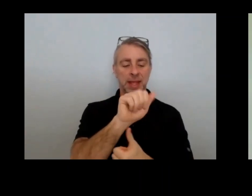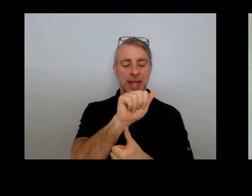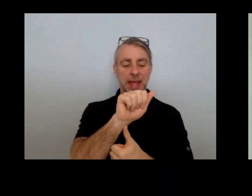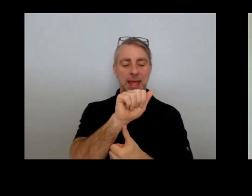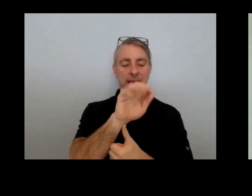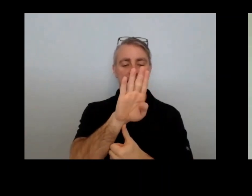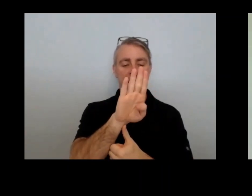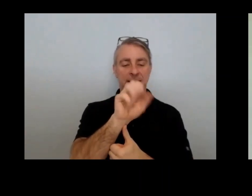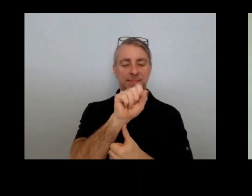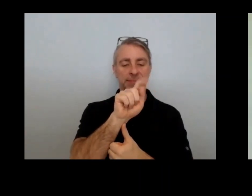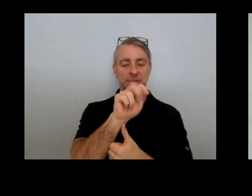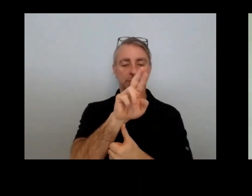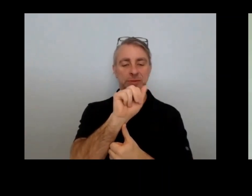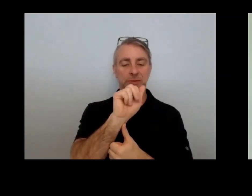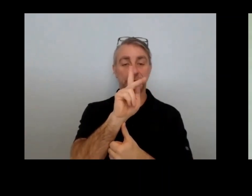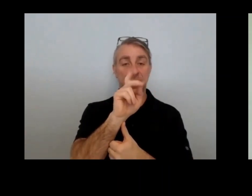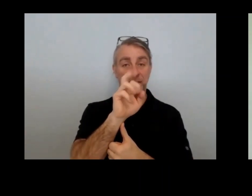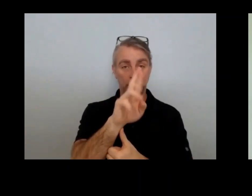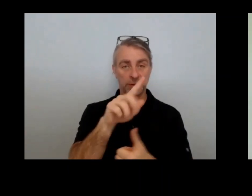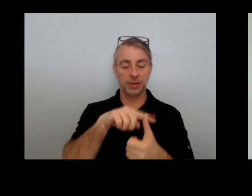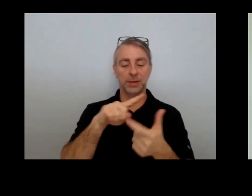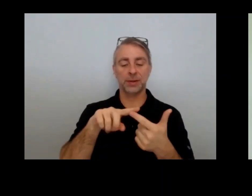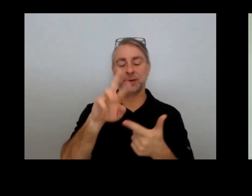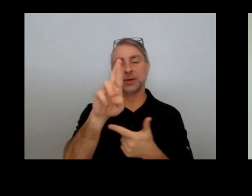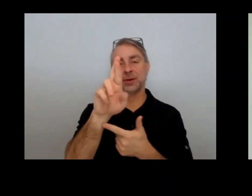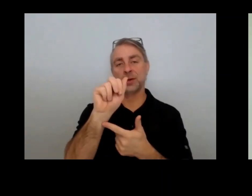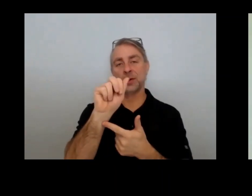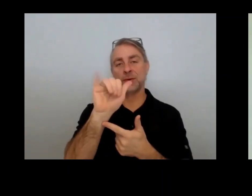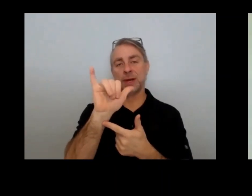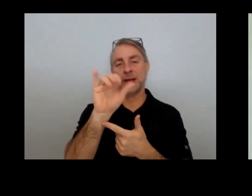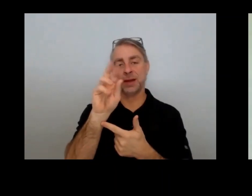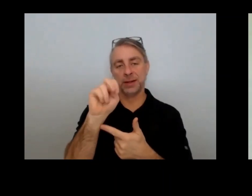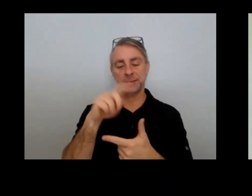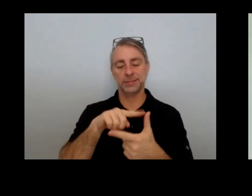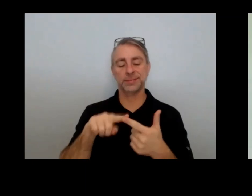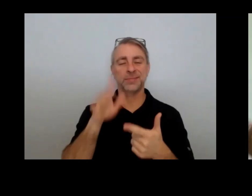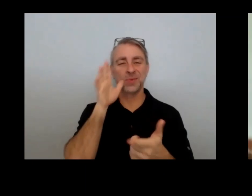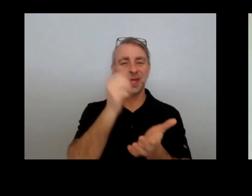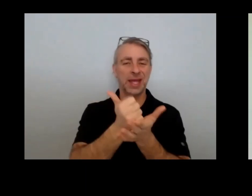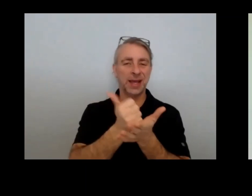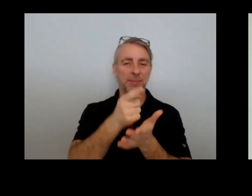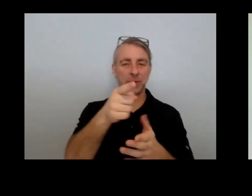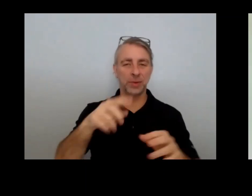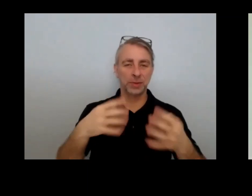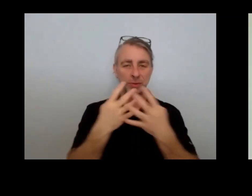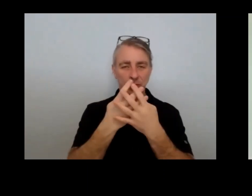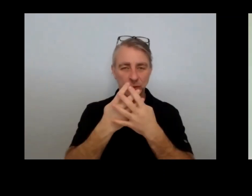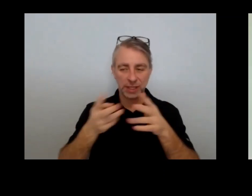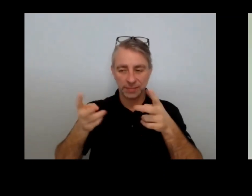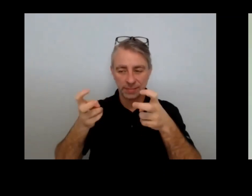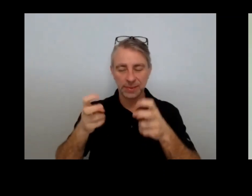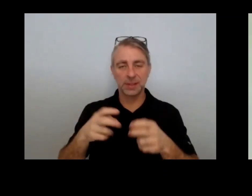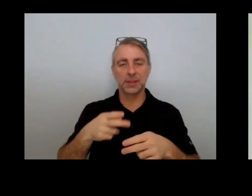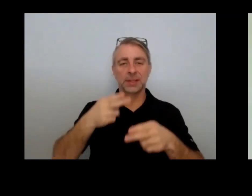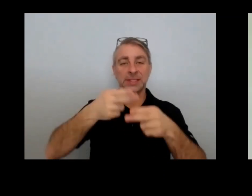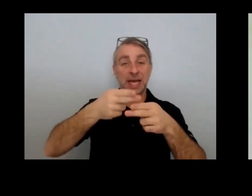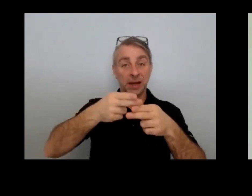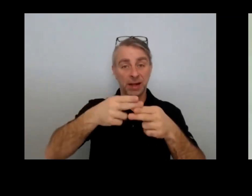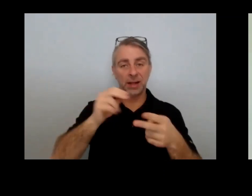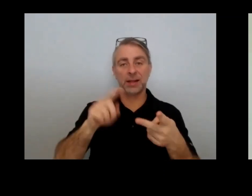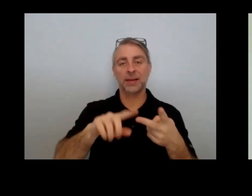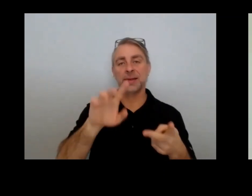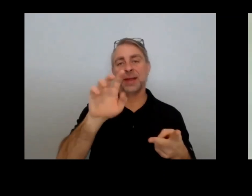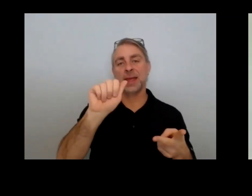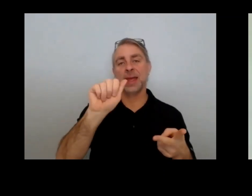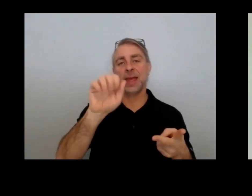two programs that can really help you screen titles and abstracts. So you upload your titles and abstracts